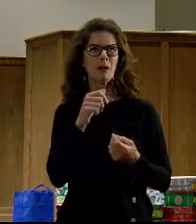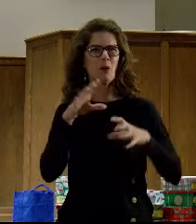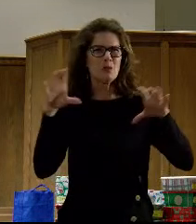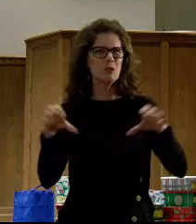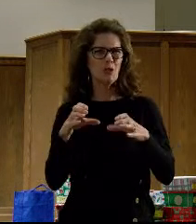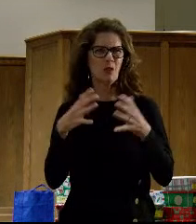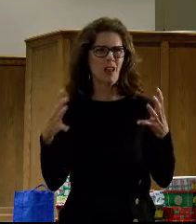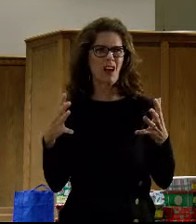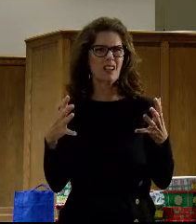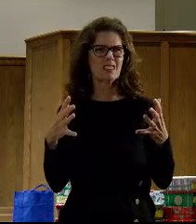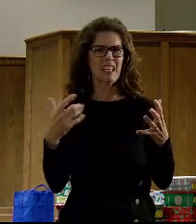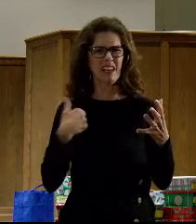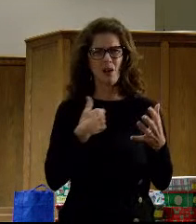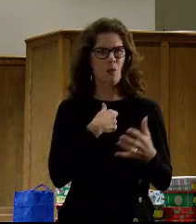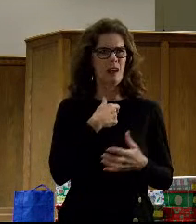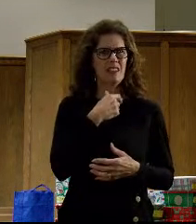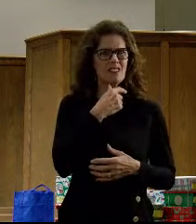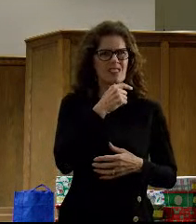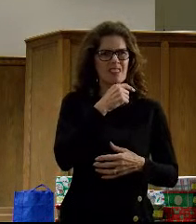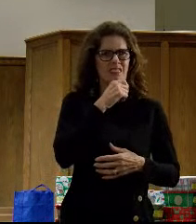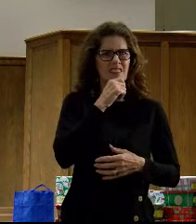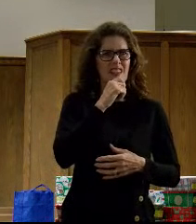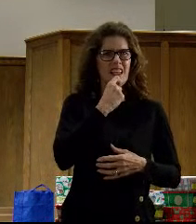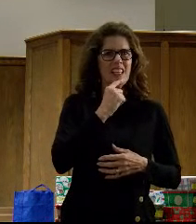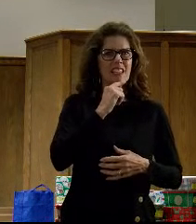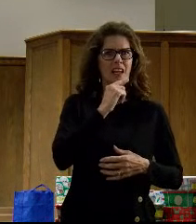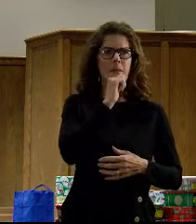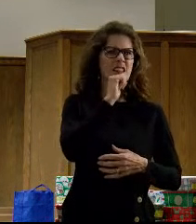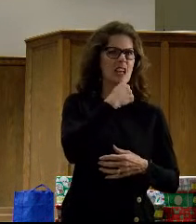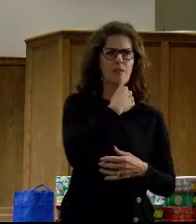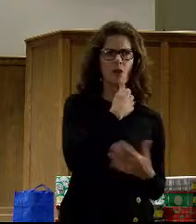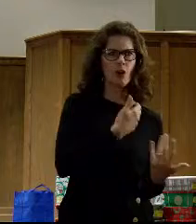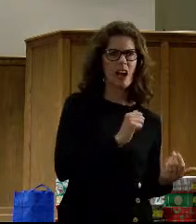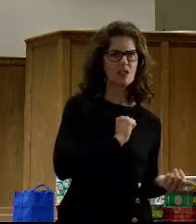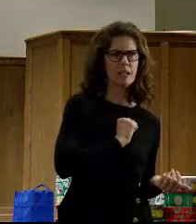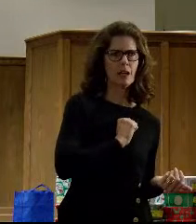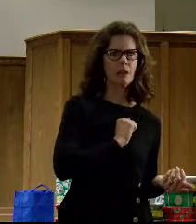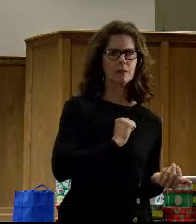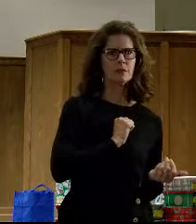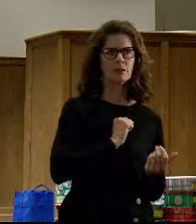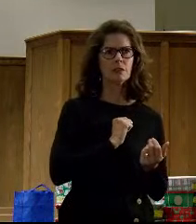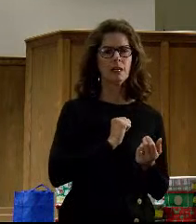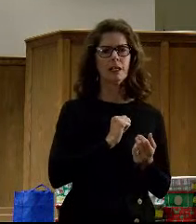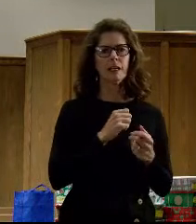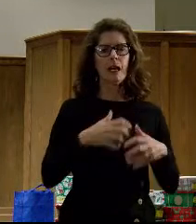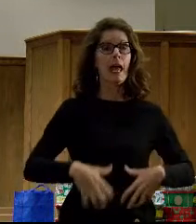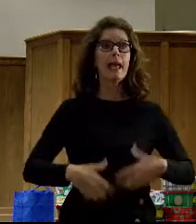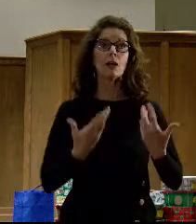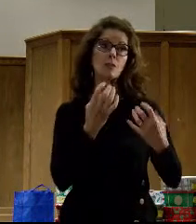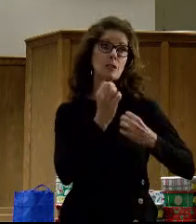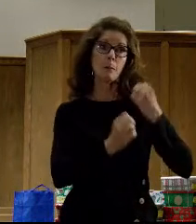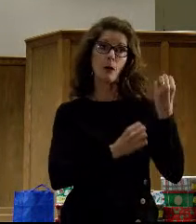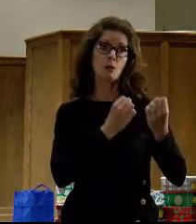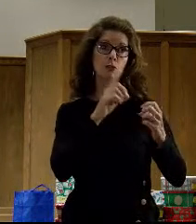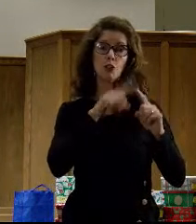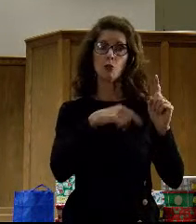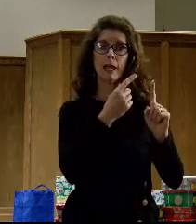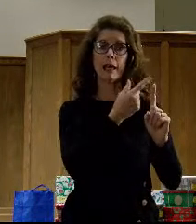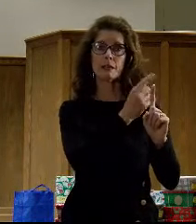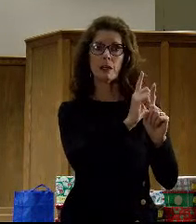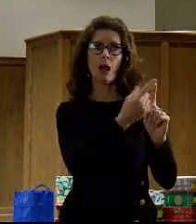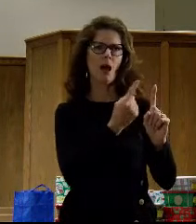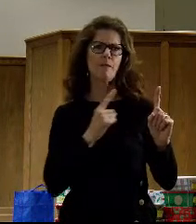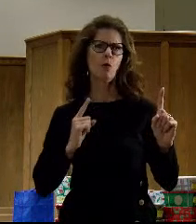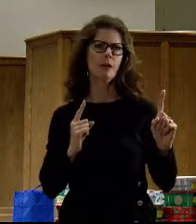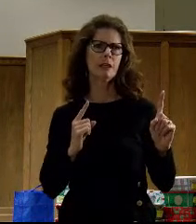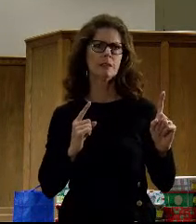the ones that suffer. Anger is an emotion. You can't avoid it. But don't make anger your long-term motivator. I would say for Dr.